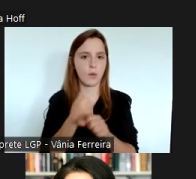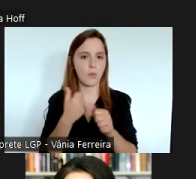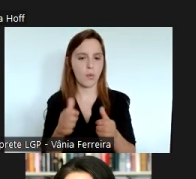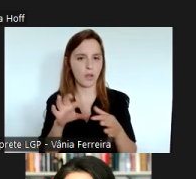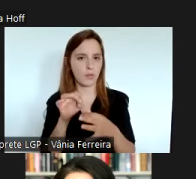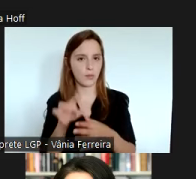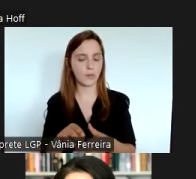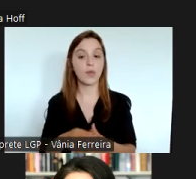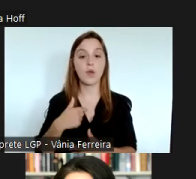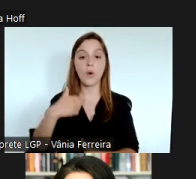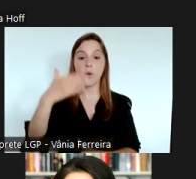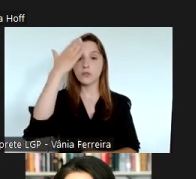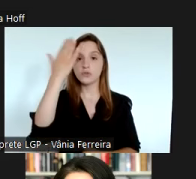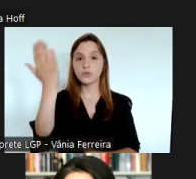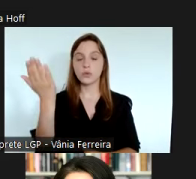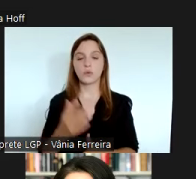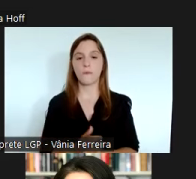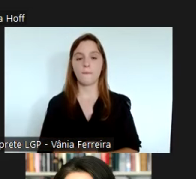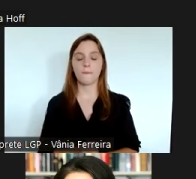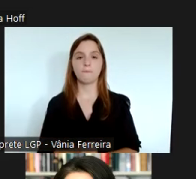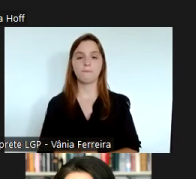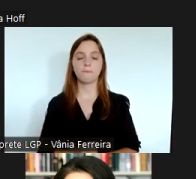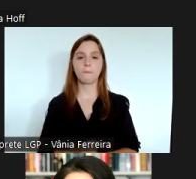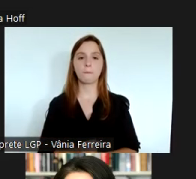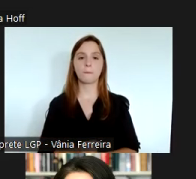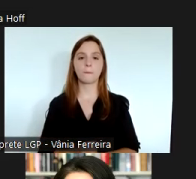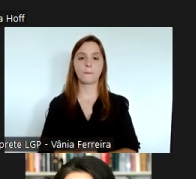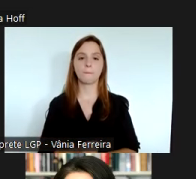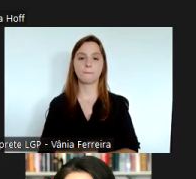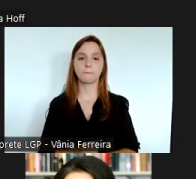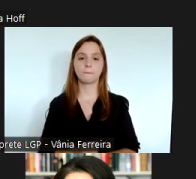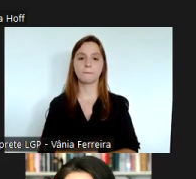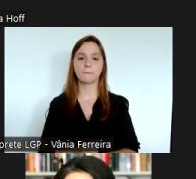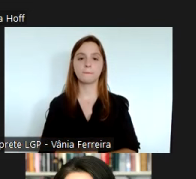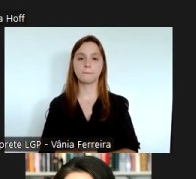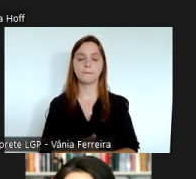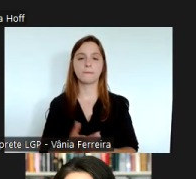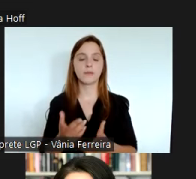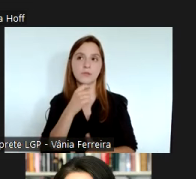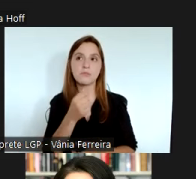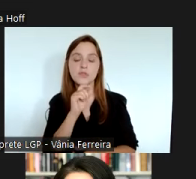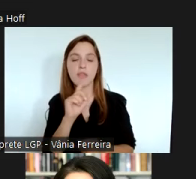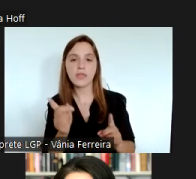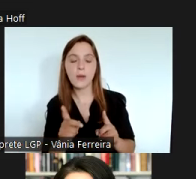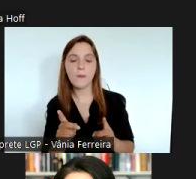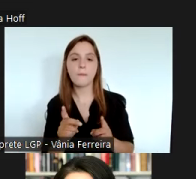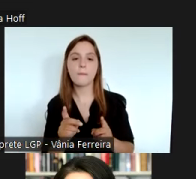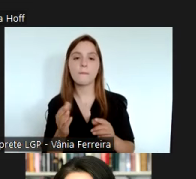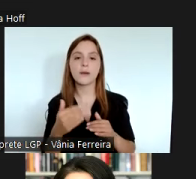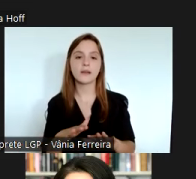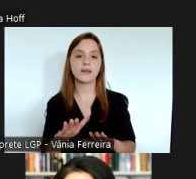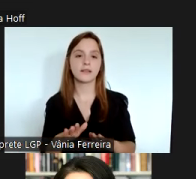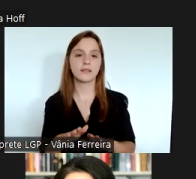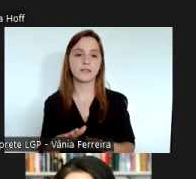I think it's, I would say probably not, but they have the best